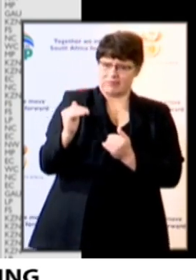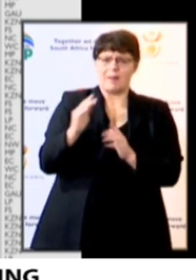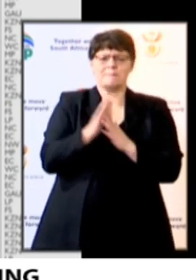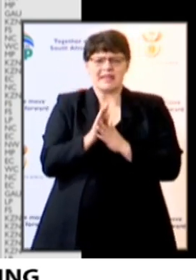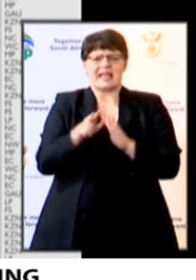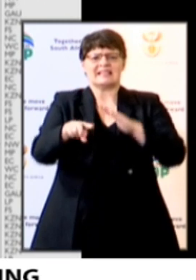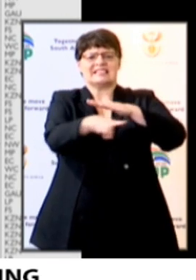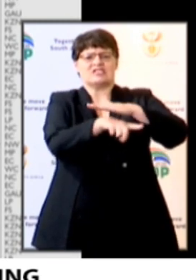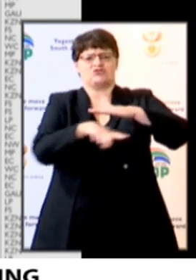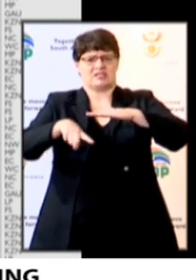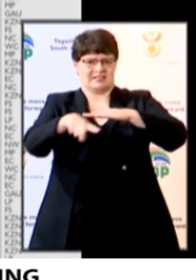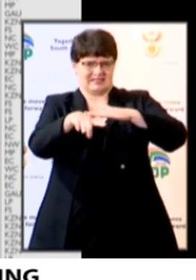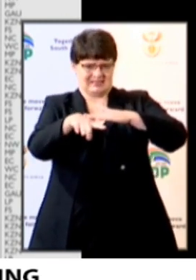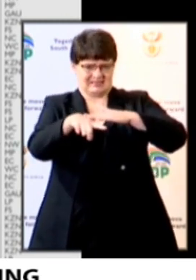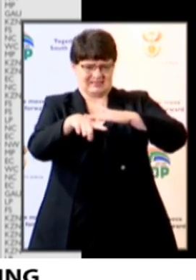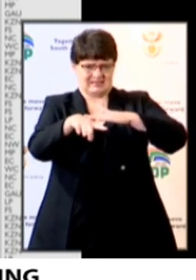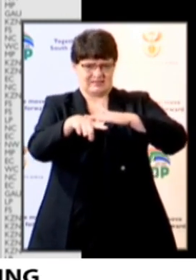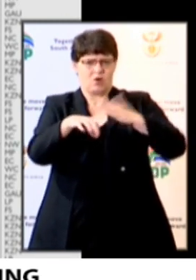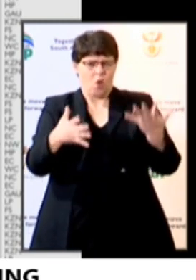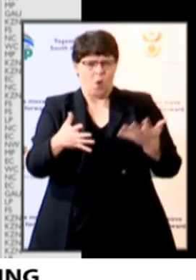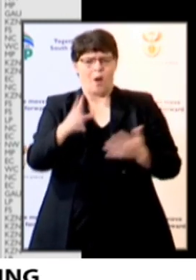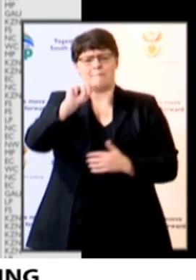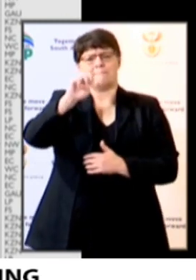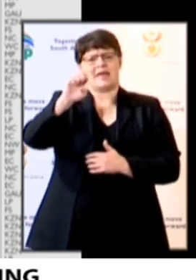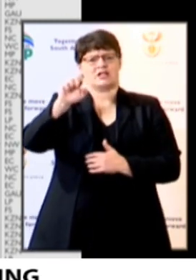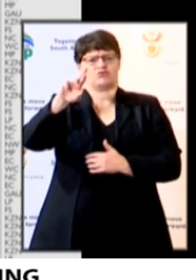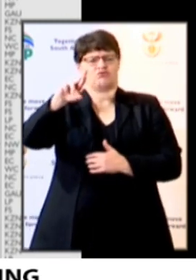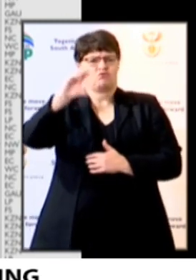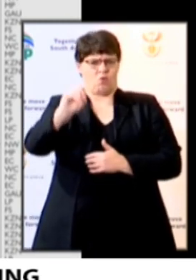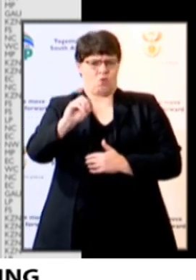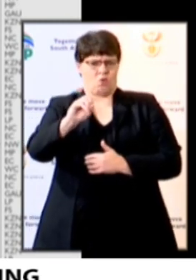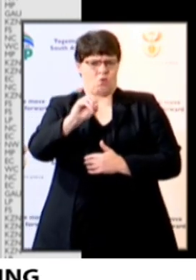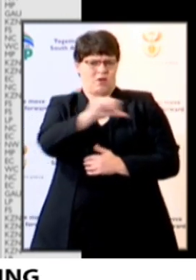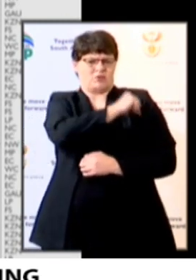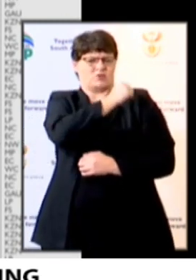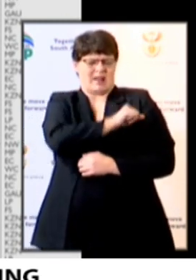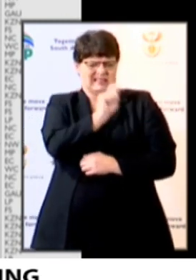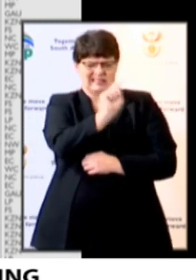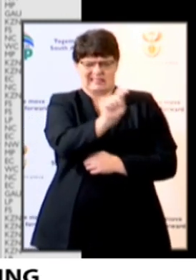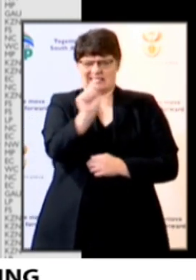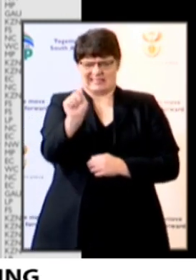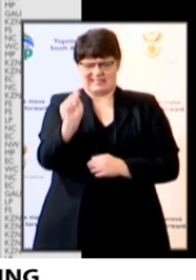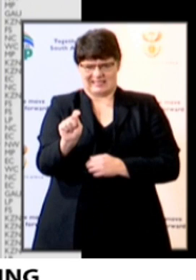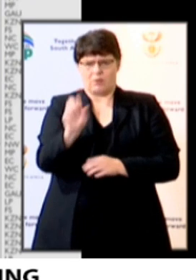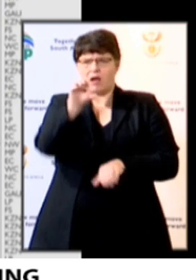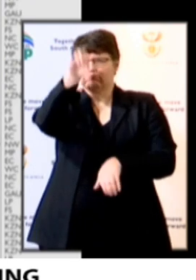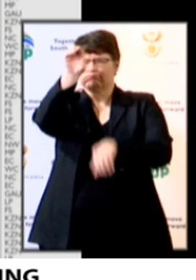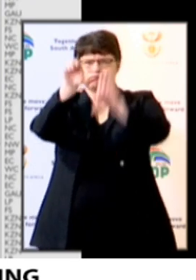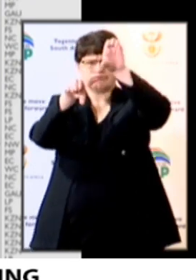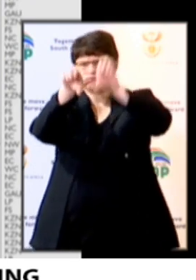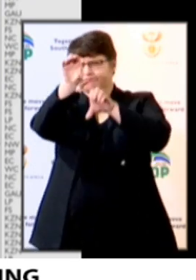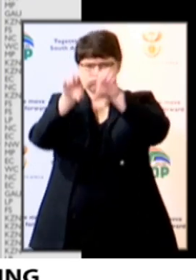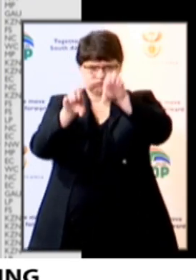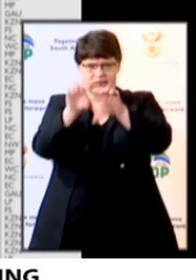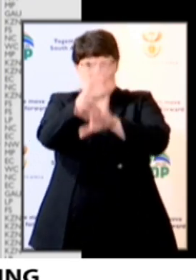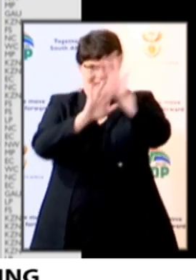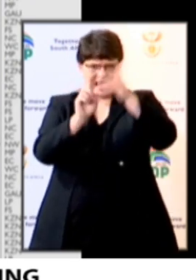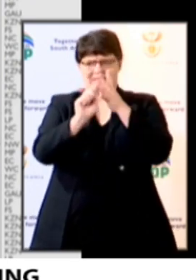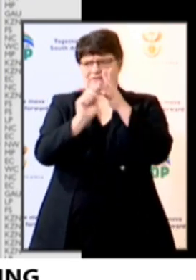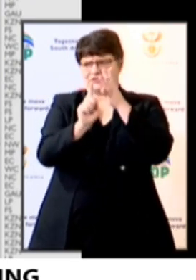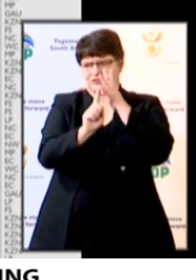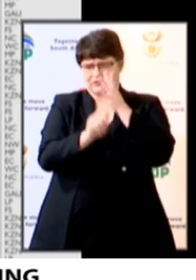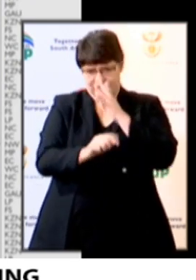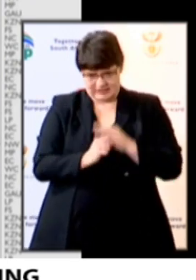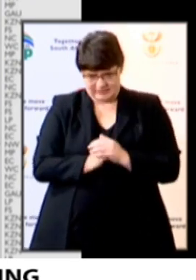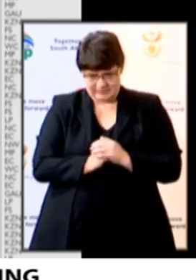districts or the metros. We've allocated every district and every